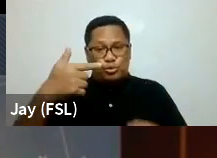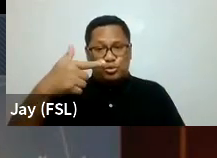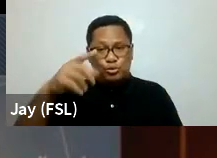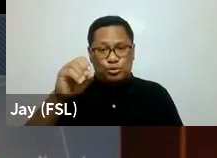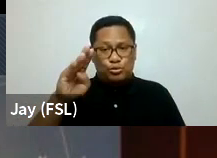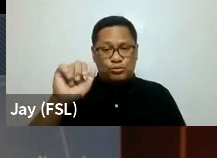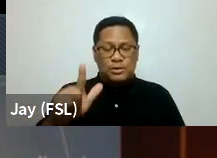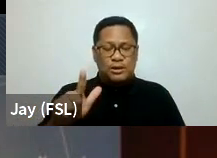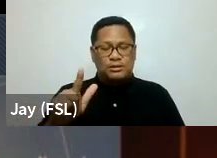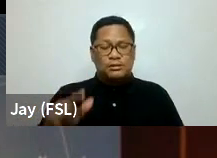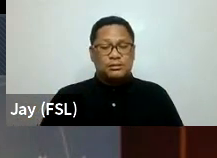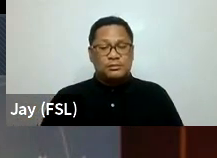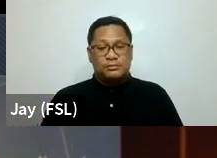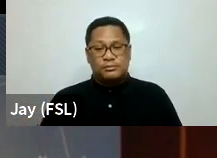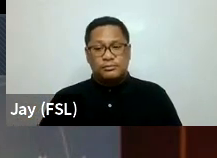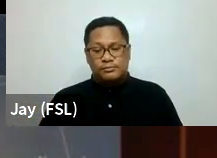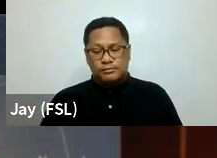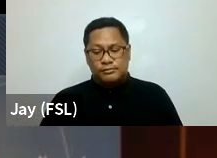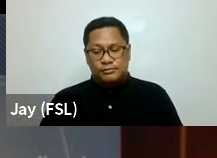of